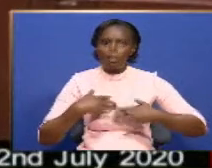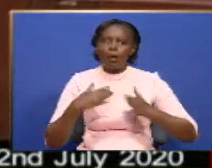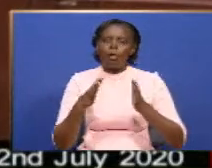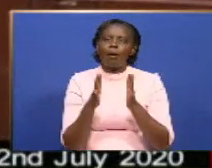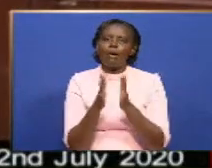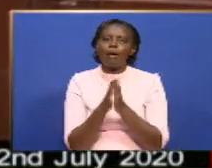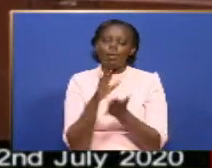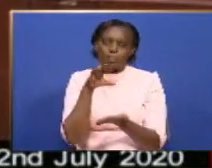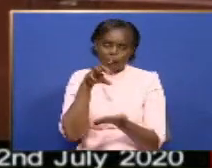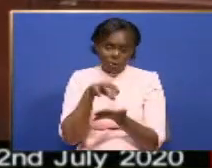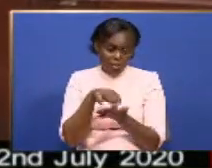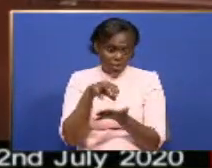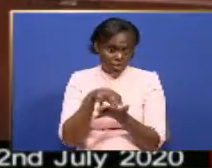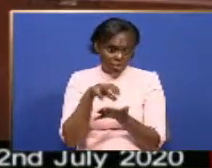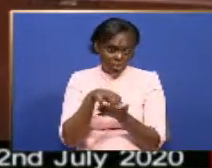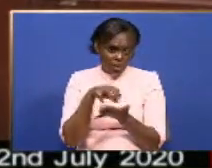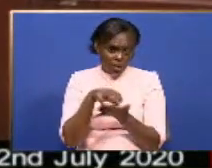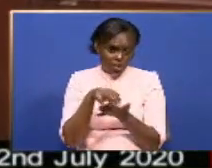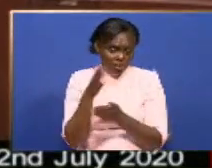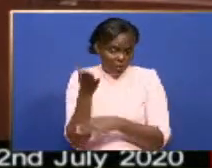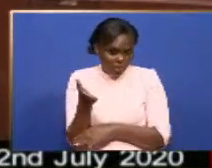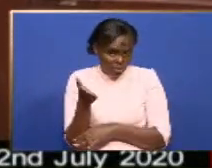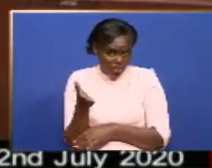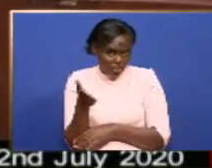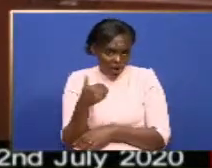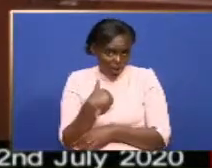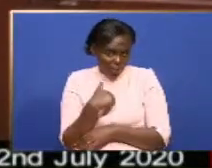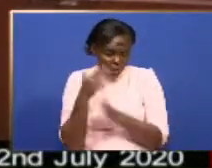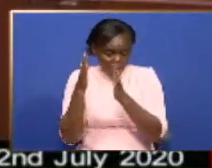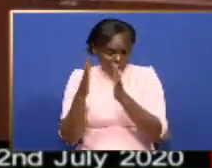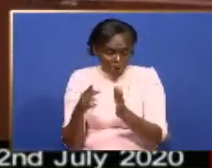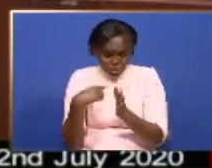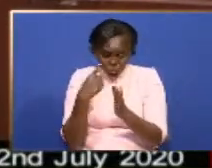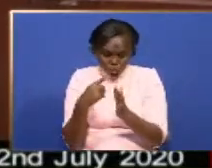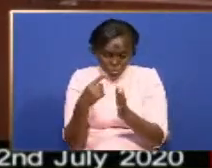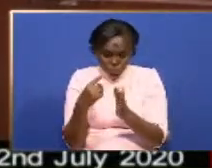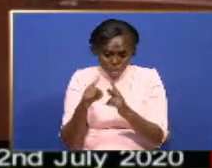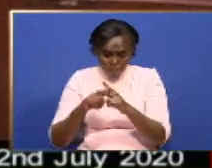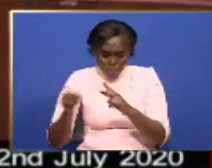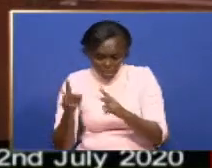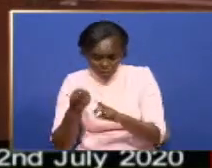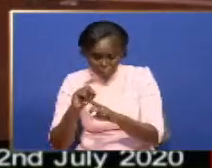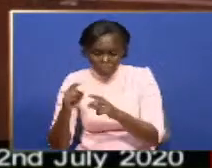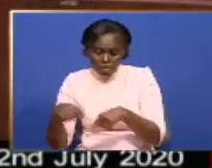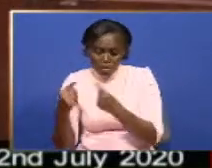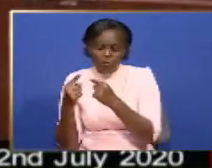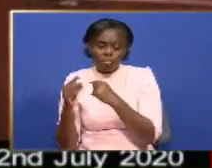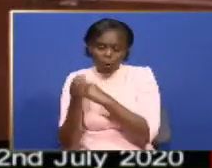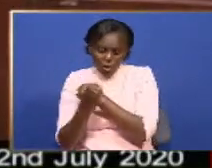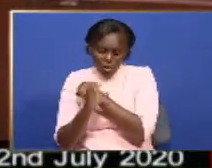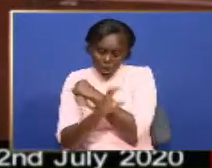the status that one enters into as somebody who is running away from conflict or